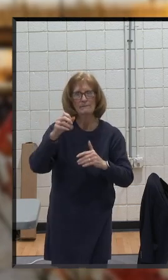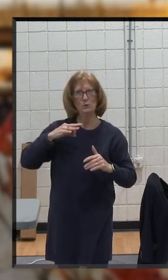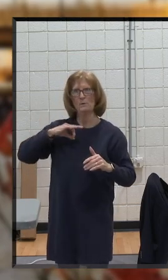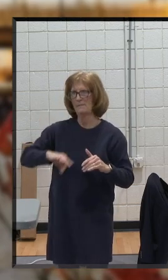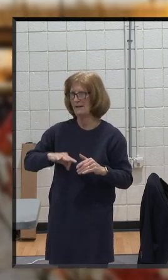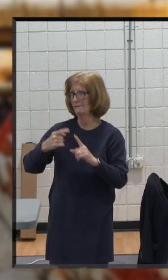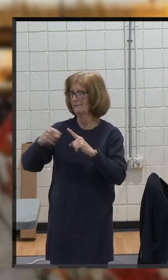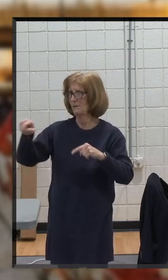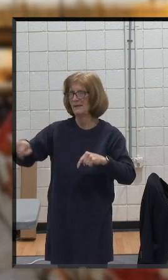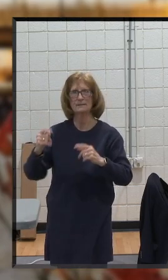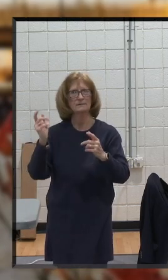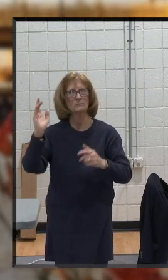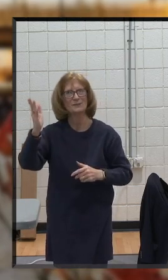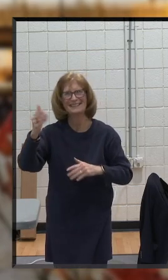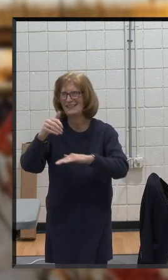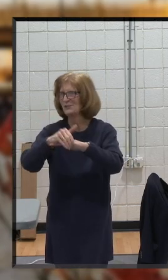tonight.